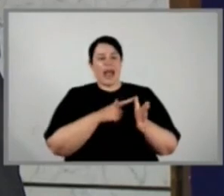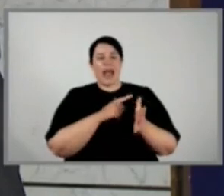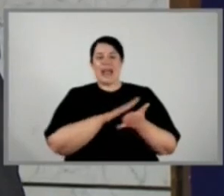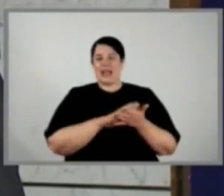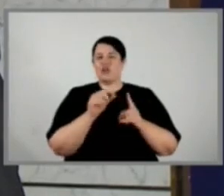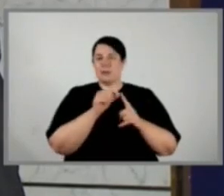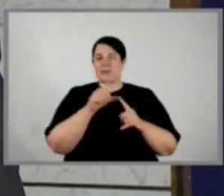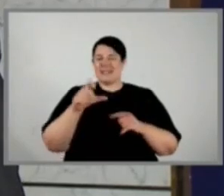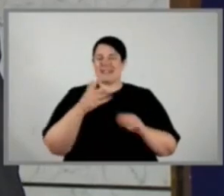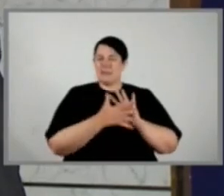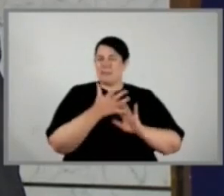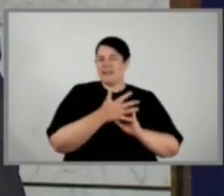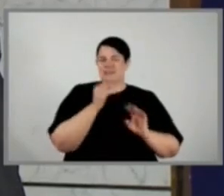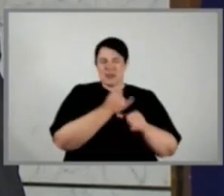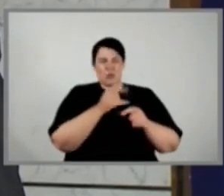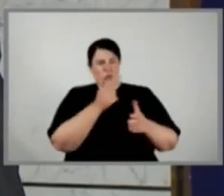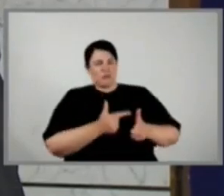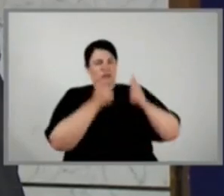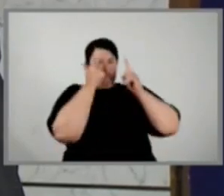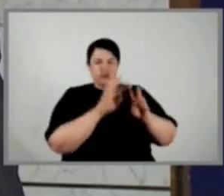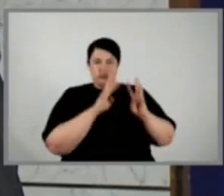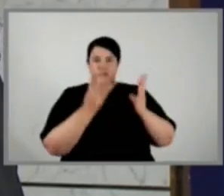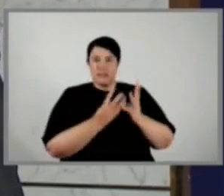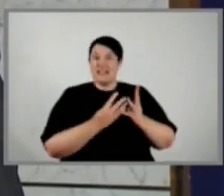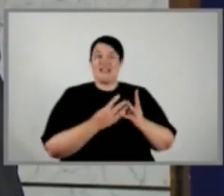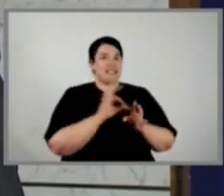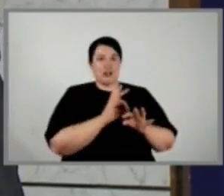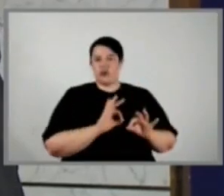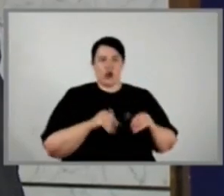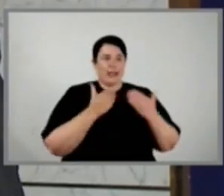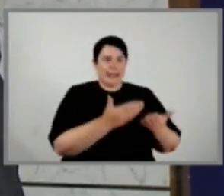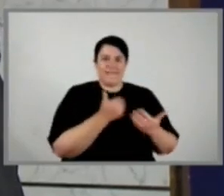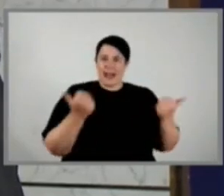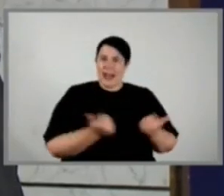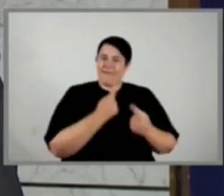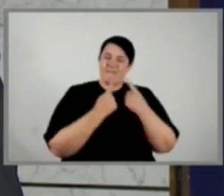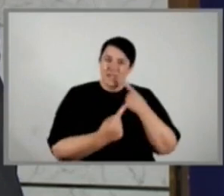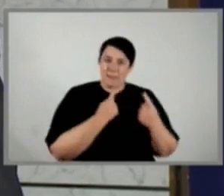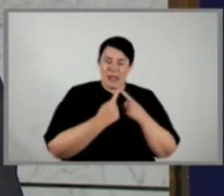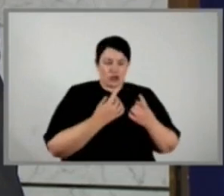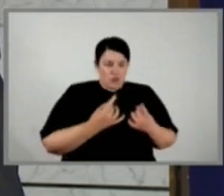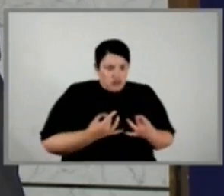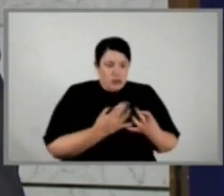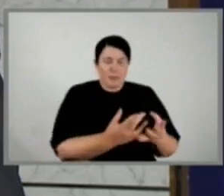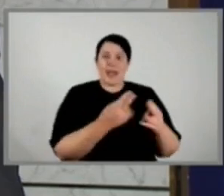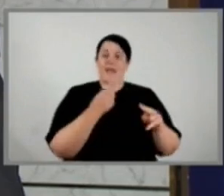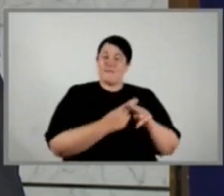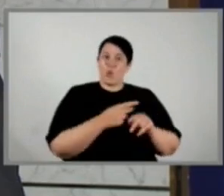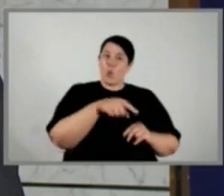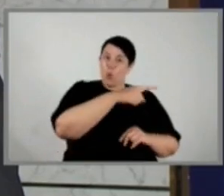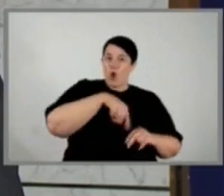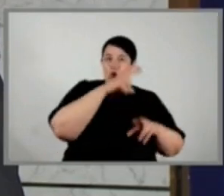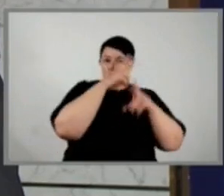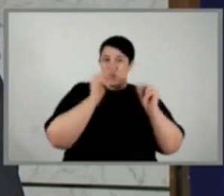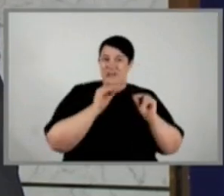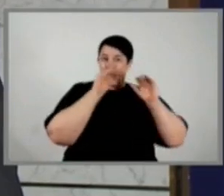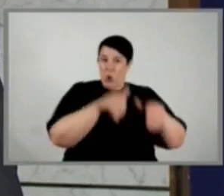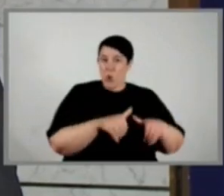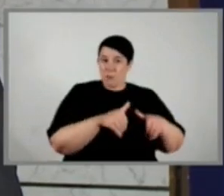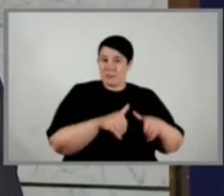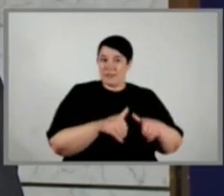respects insufficient to ensure preparedness of the aged care sector. It also said that there were no aged care specialists on the committee. Was this something that was